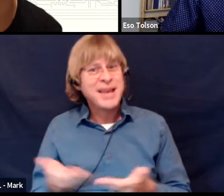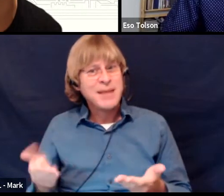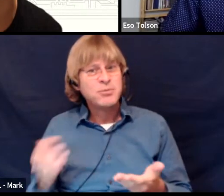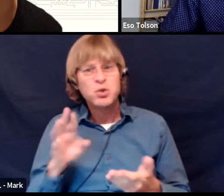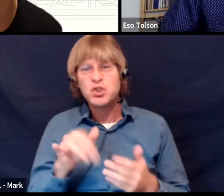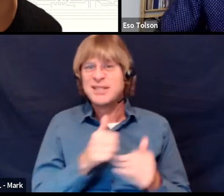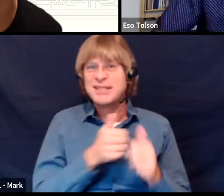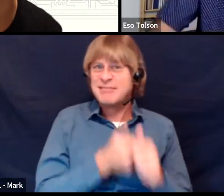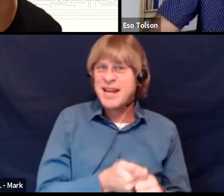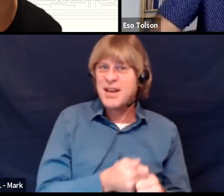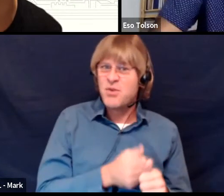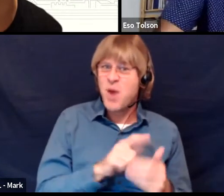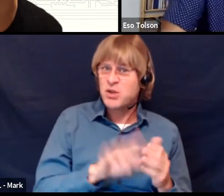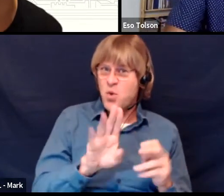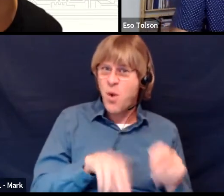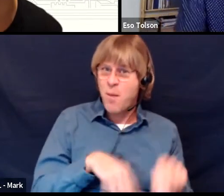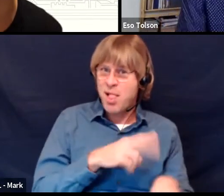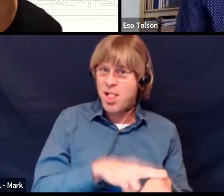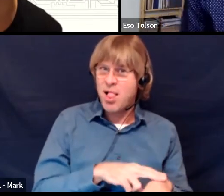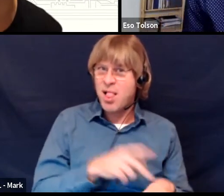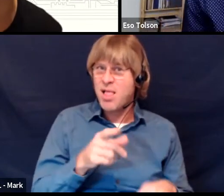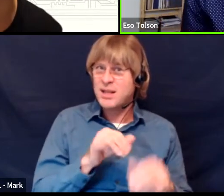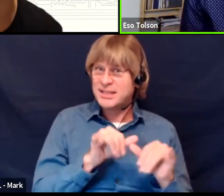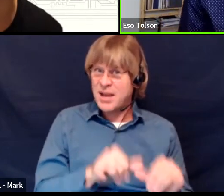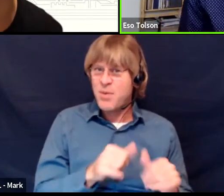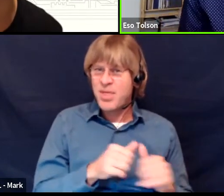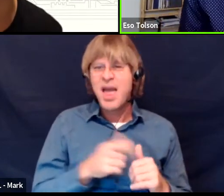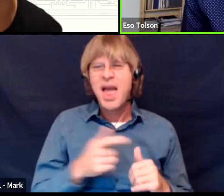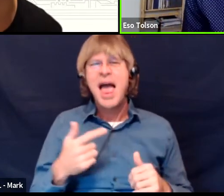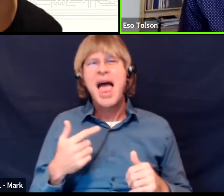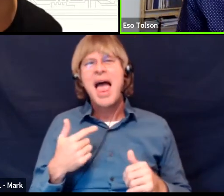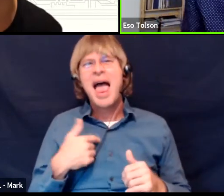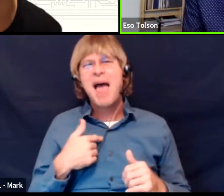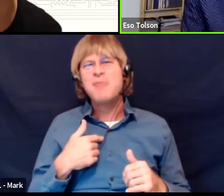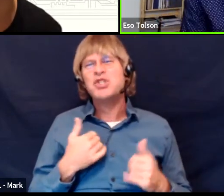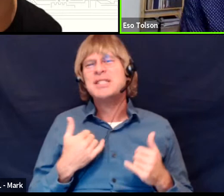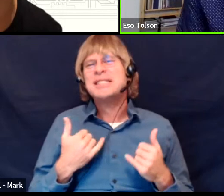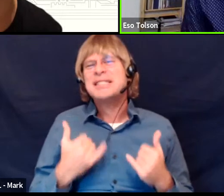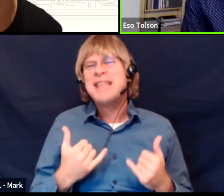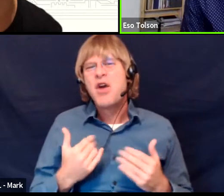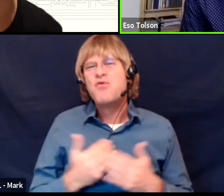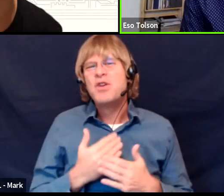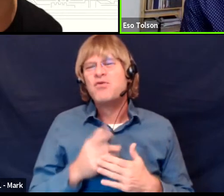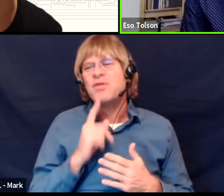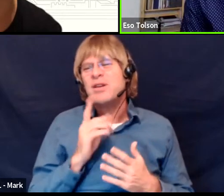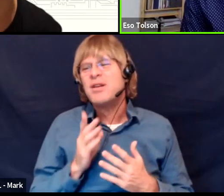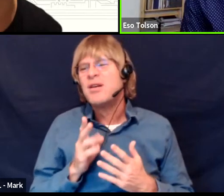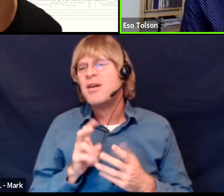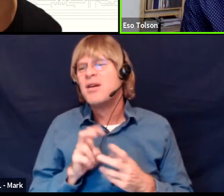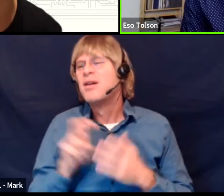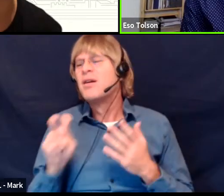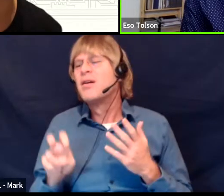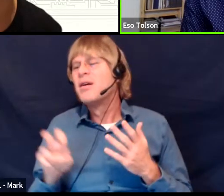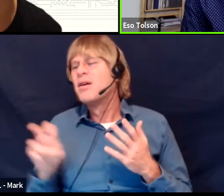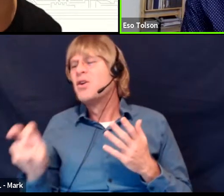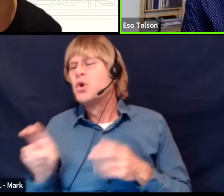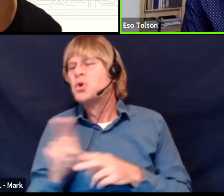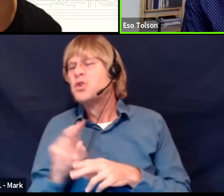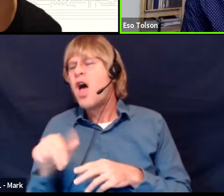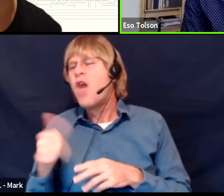to what you normally do? I'm just now really venturing out into other